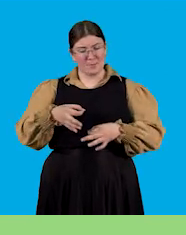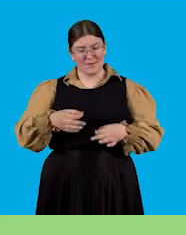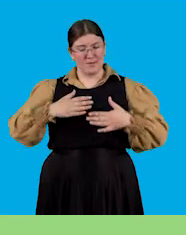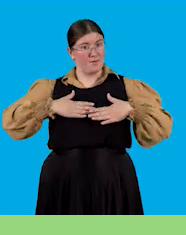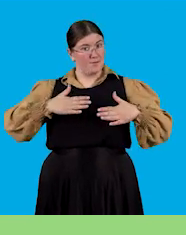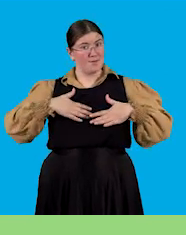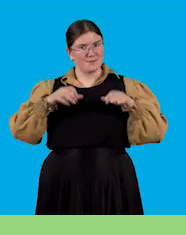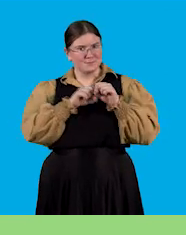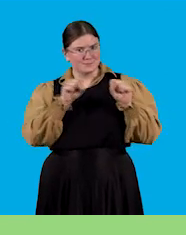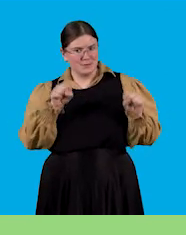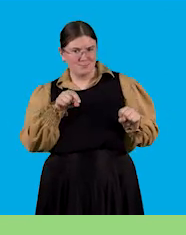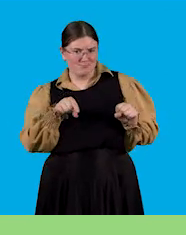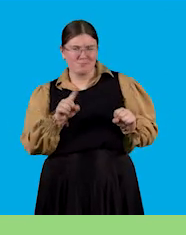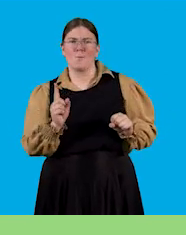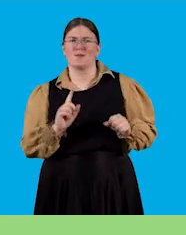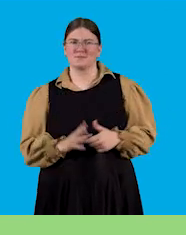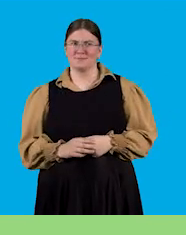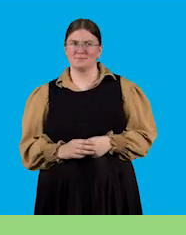describe the respiratory system,